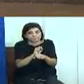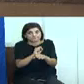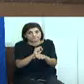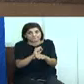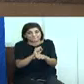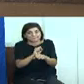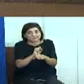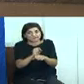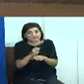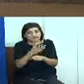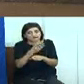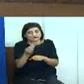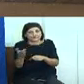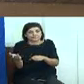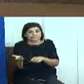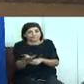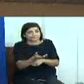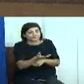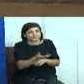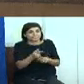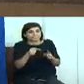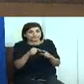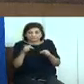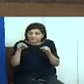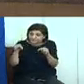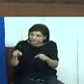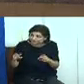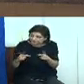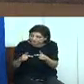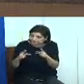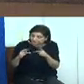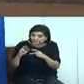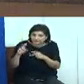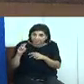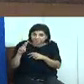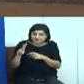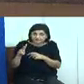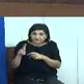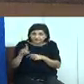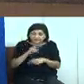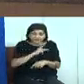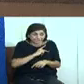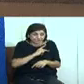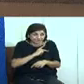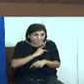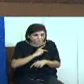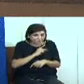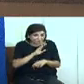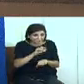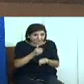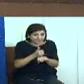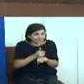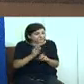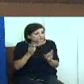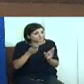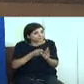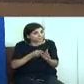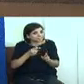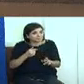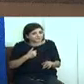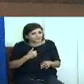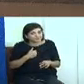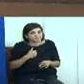and brought us to this place of Reverend Keith's installation. And so would you join me